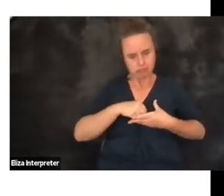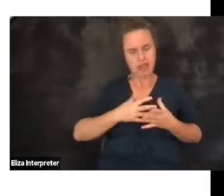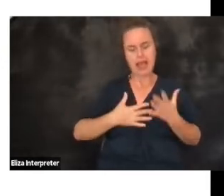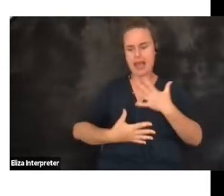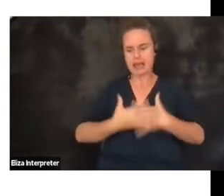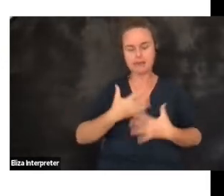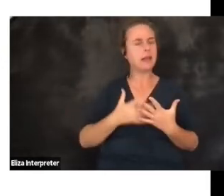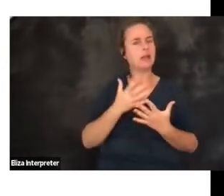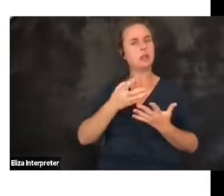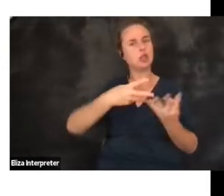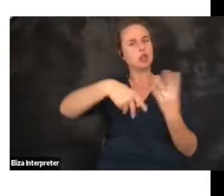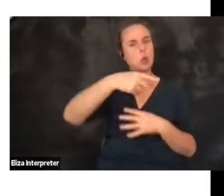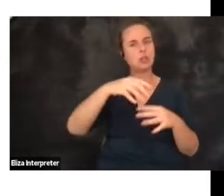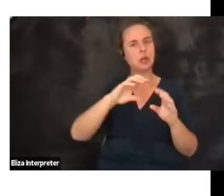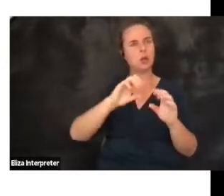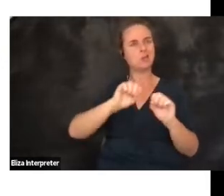socio-cultural